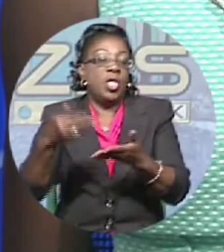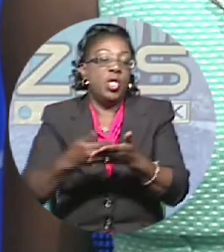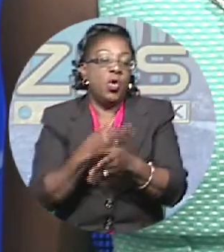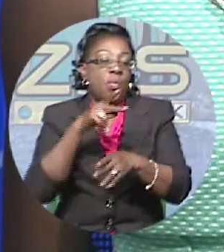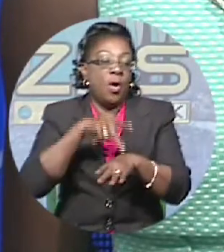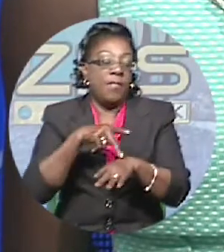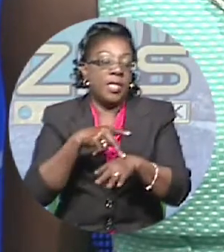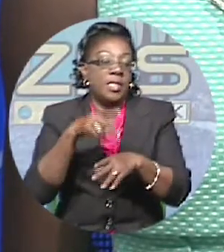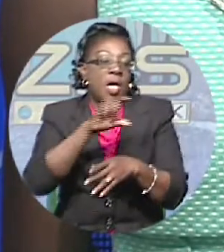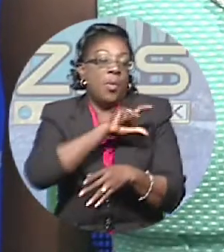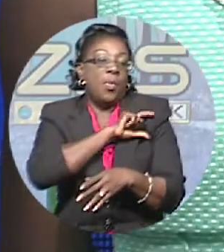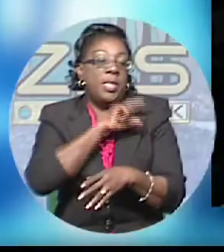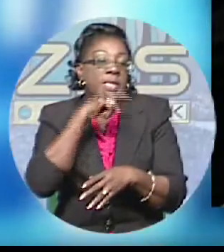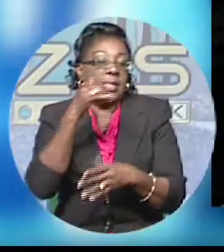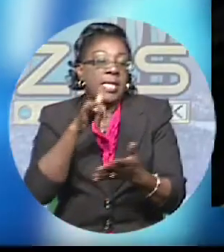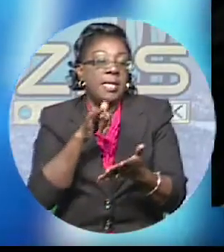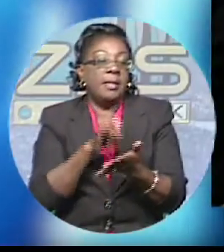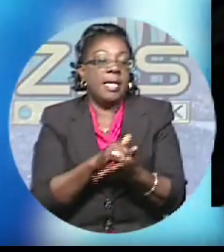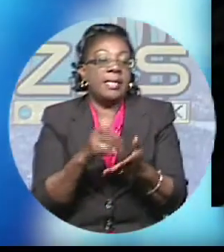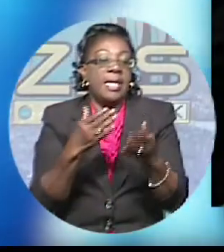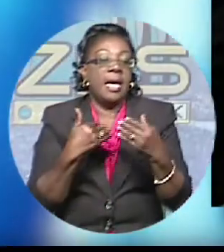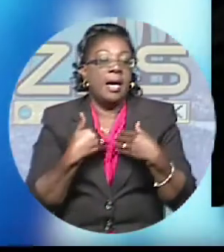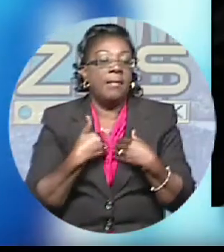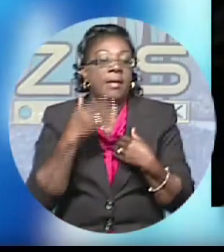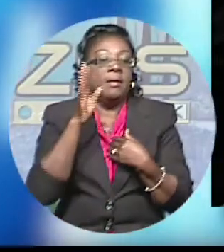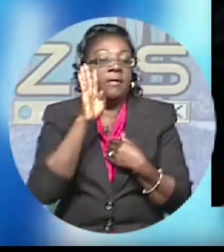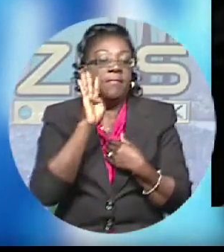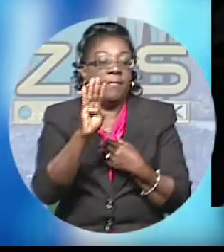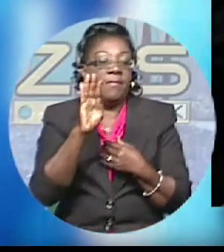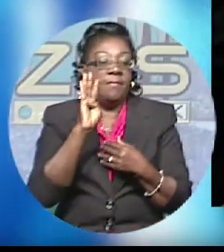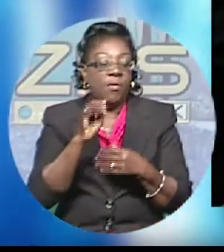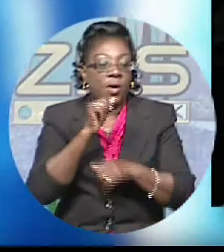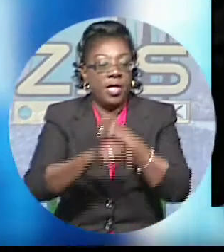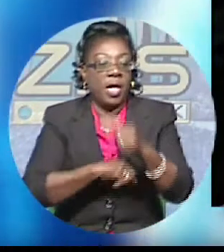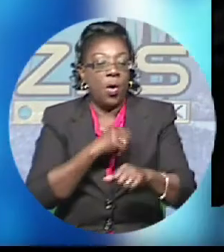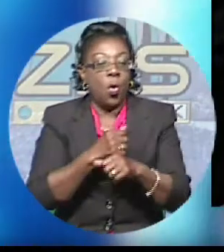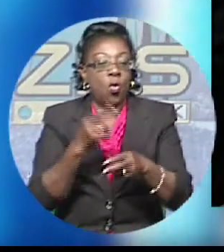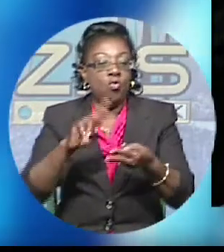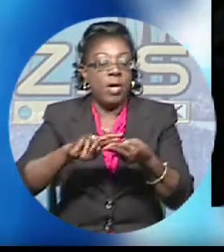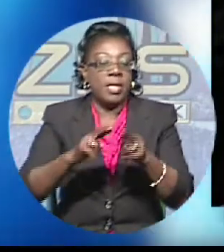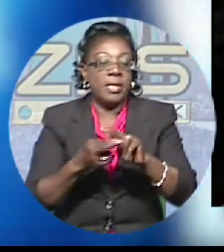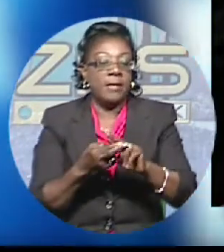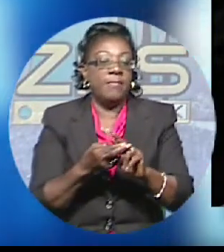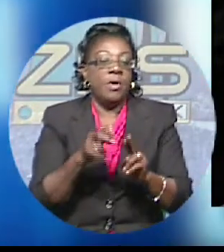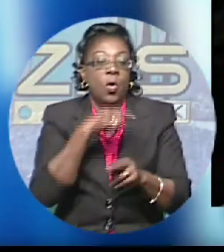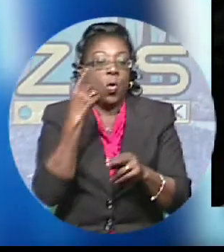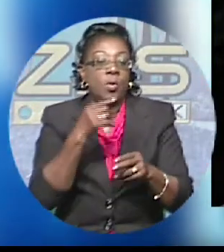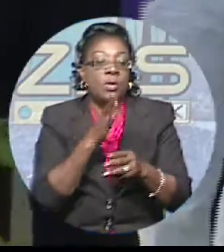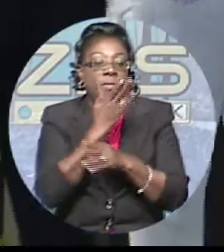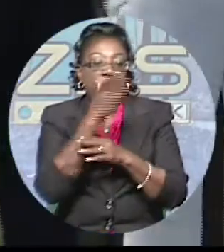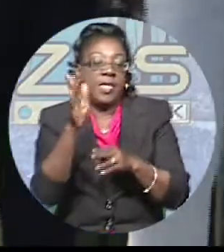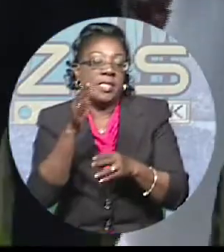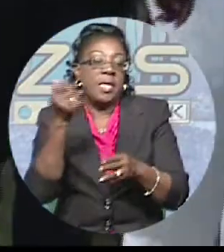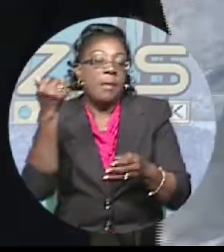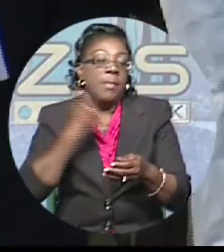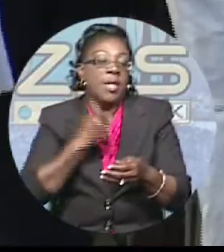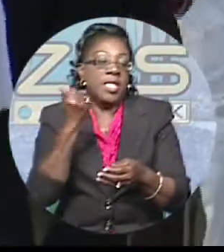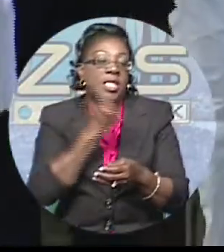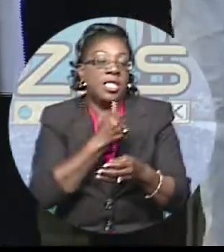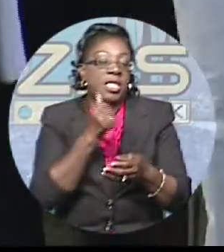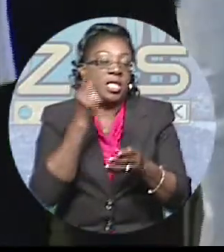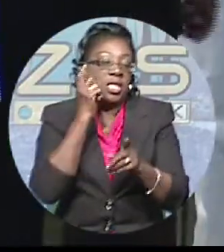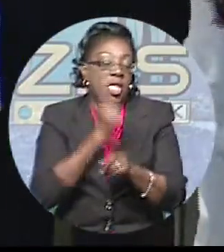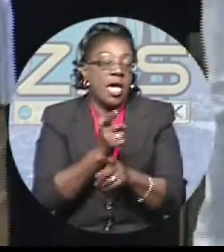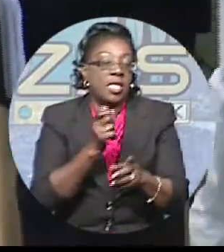Providence, police confirmed this evening that a 54-year-old relative is expected to face murder charges as early as tomorrow. Up until